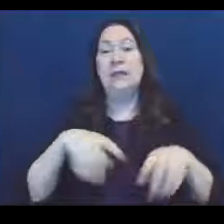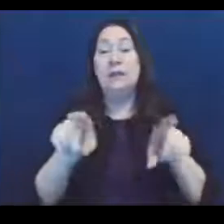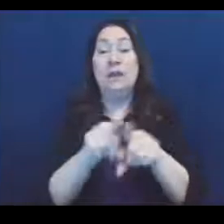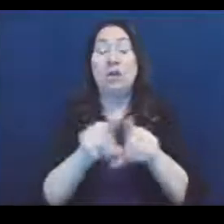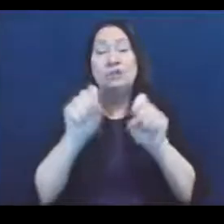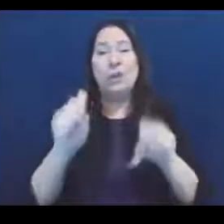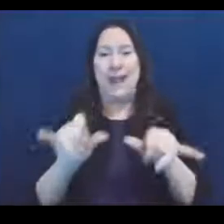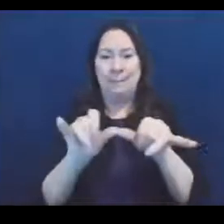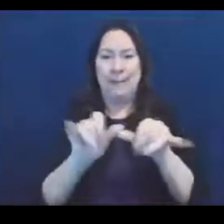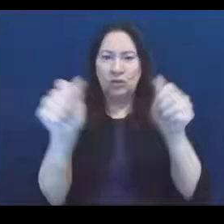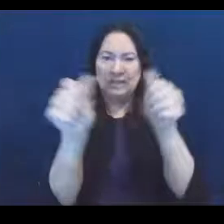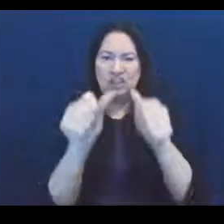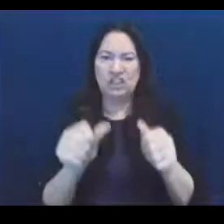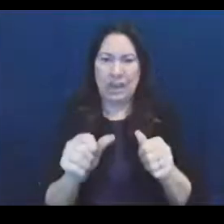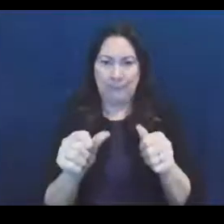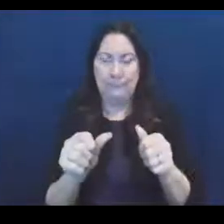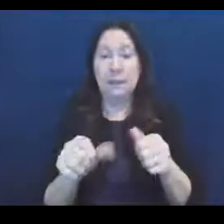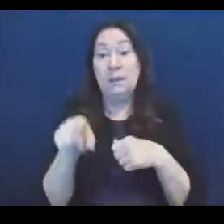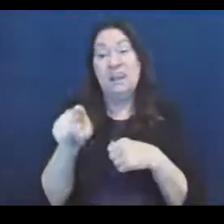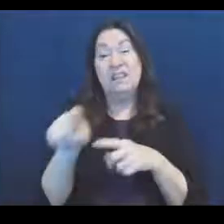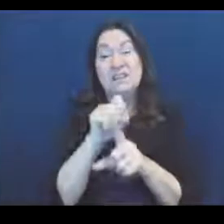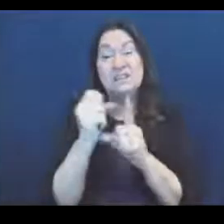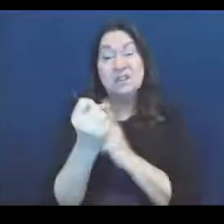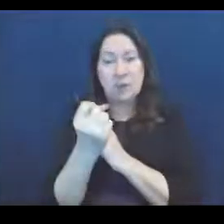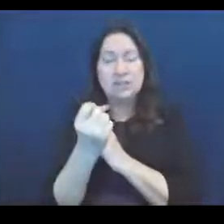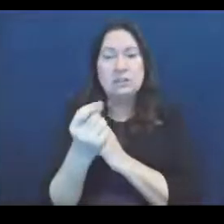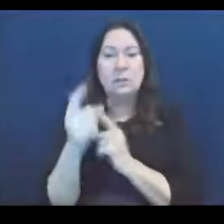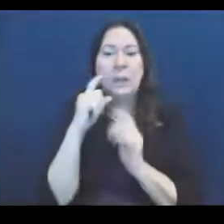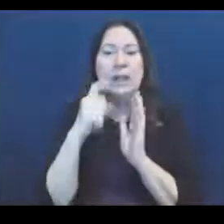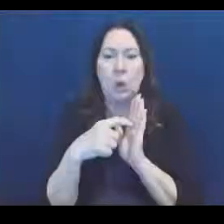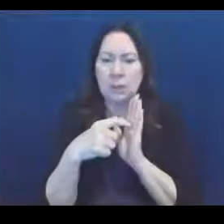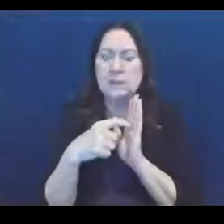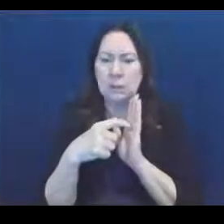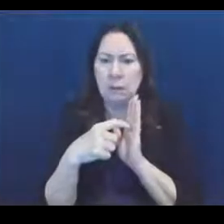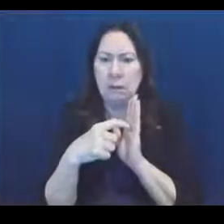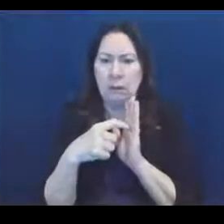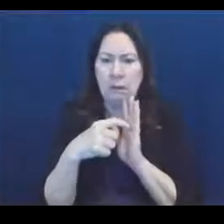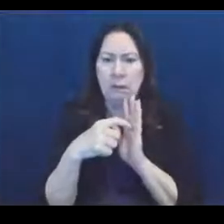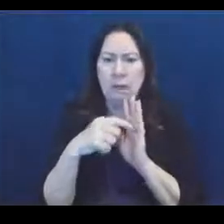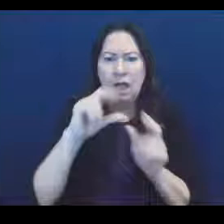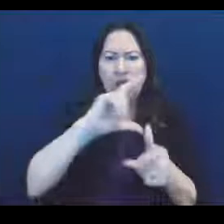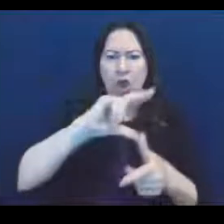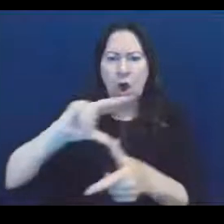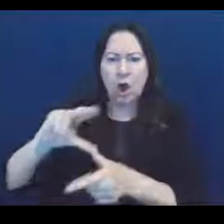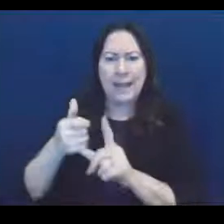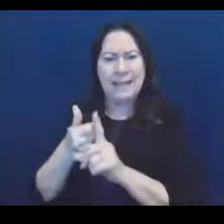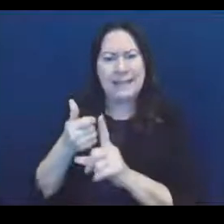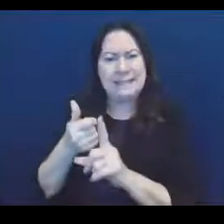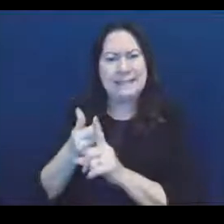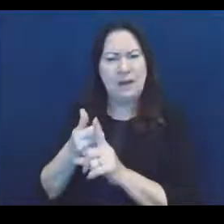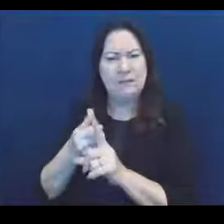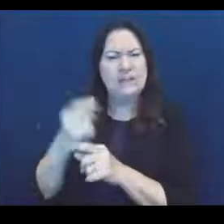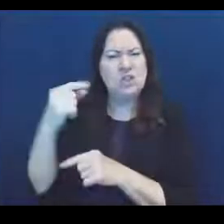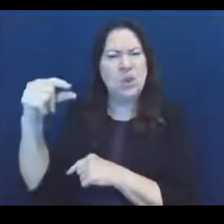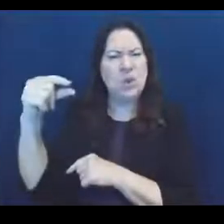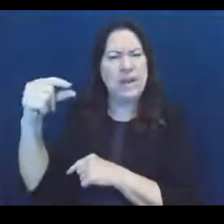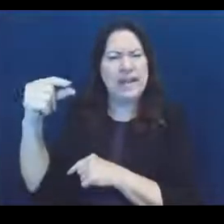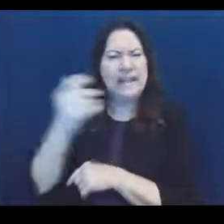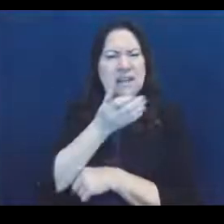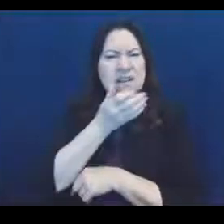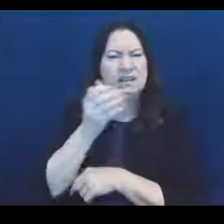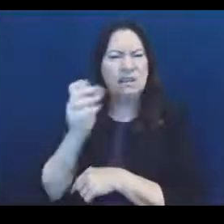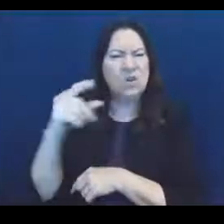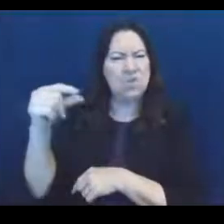their shape. And in this case here, we notice that the hurricane itself is made up of mainly greens on the differential